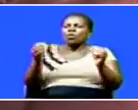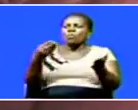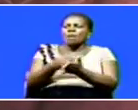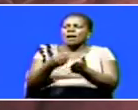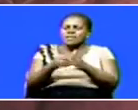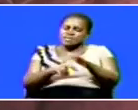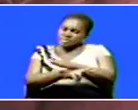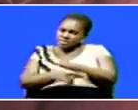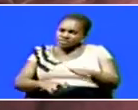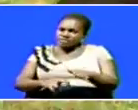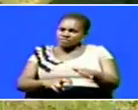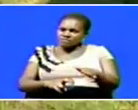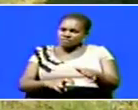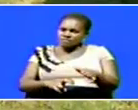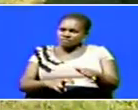been stolen.